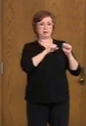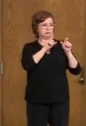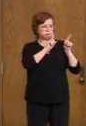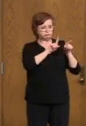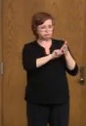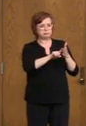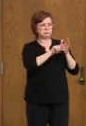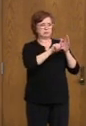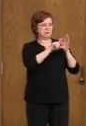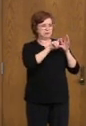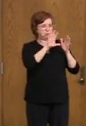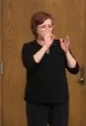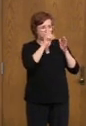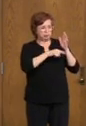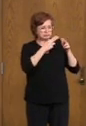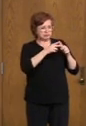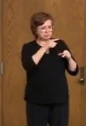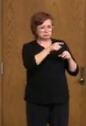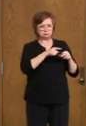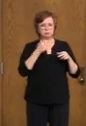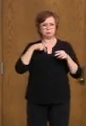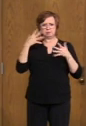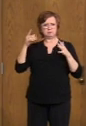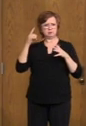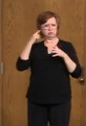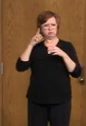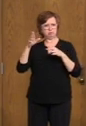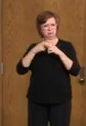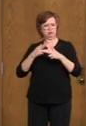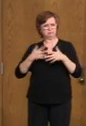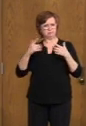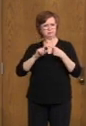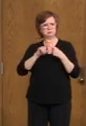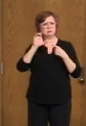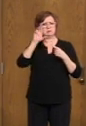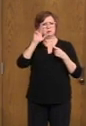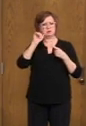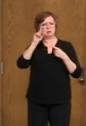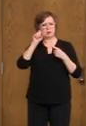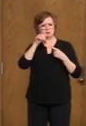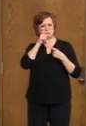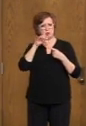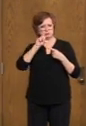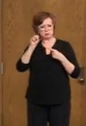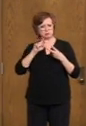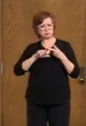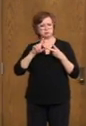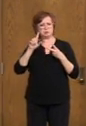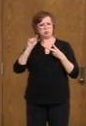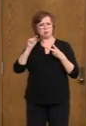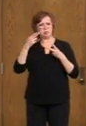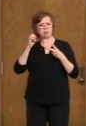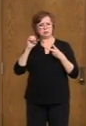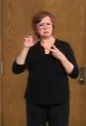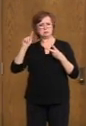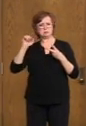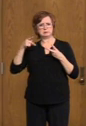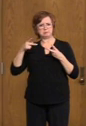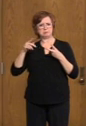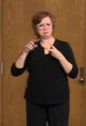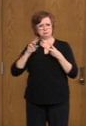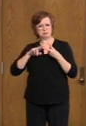are being named. We've heard the name of Crackers, the Tap. We've heard a number of these names being reported in the media. Scott,